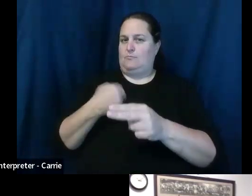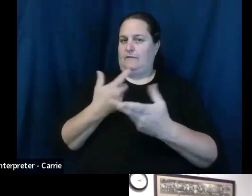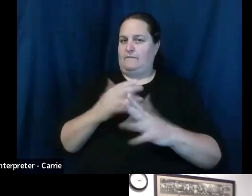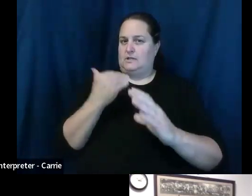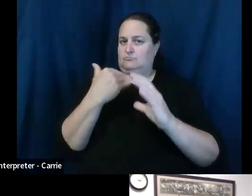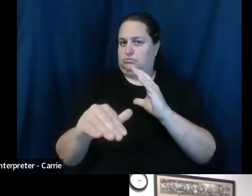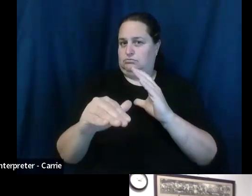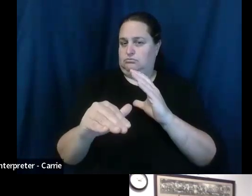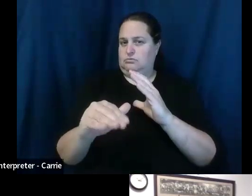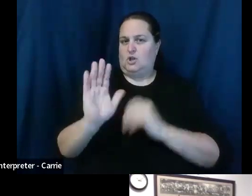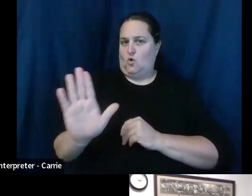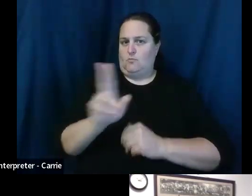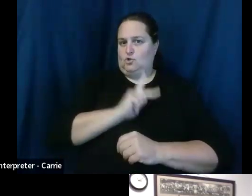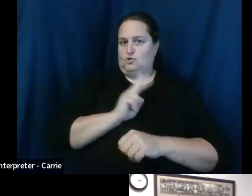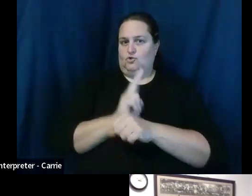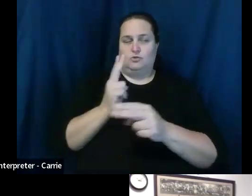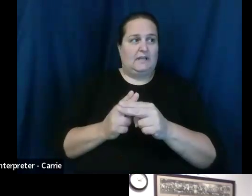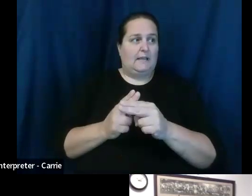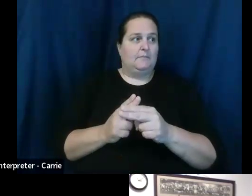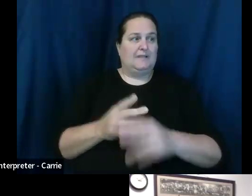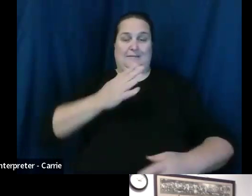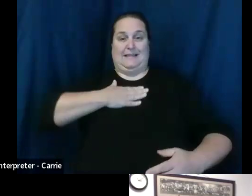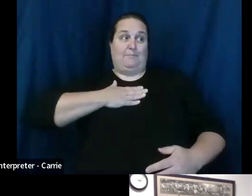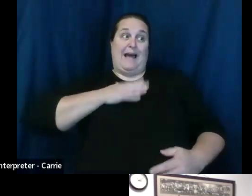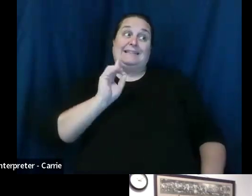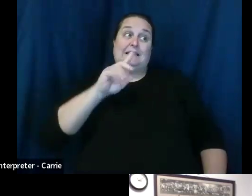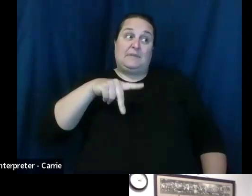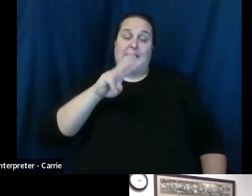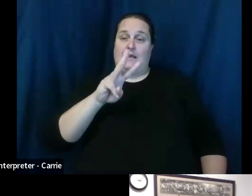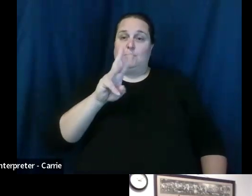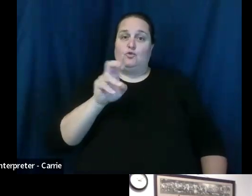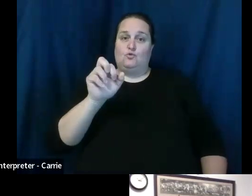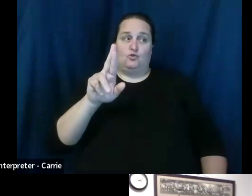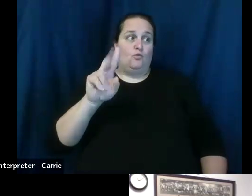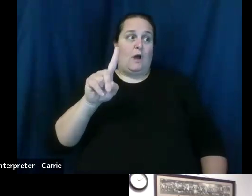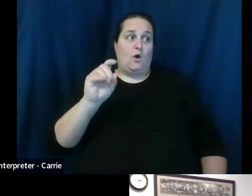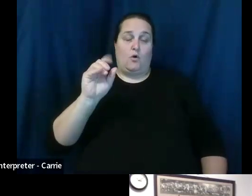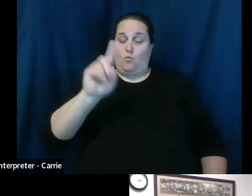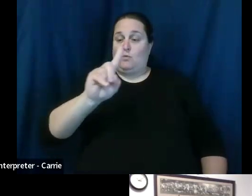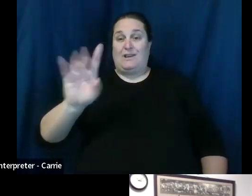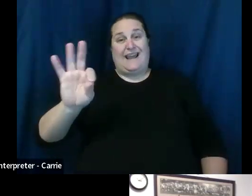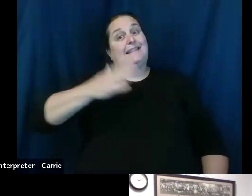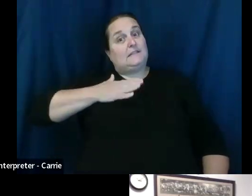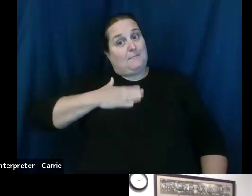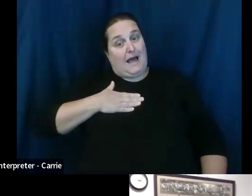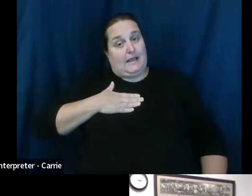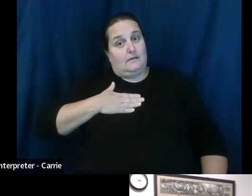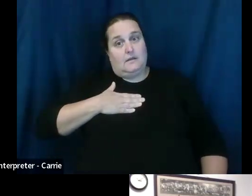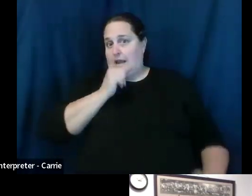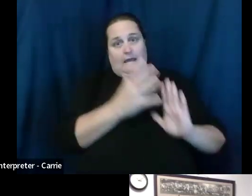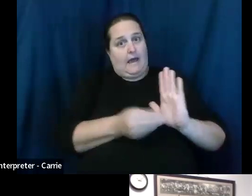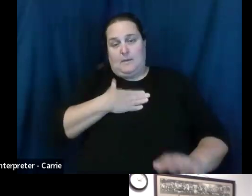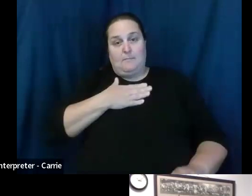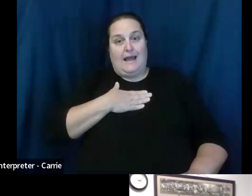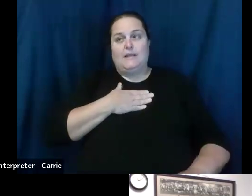my case, it will be DPW user 119. Yours will follow a similar format, DPW